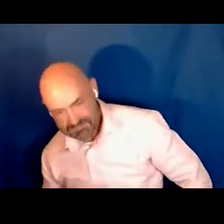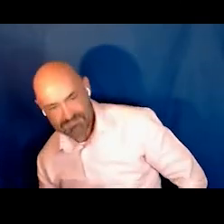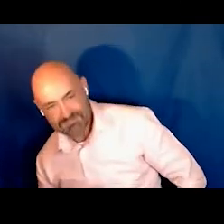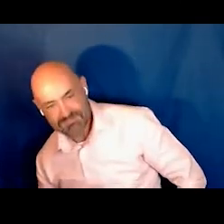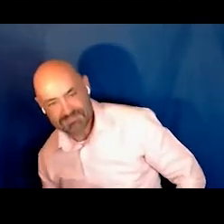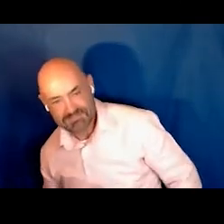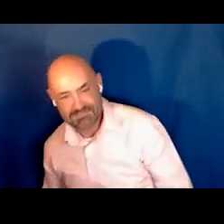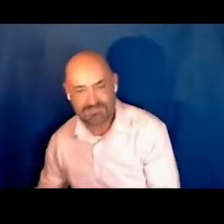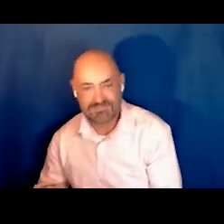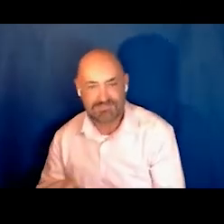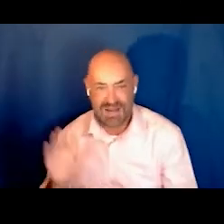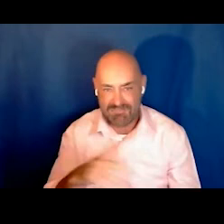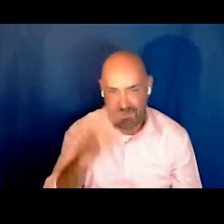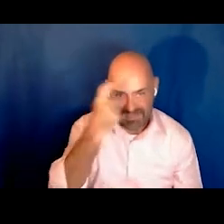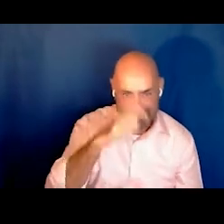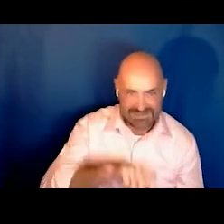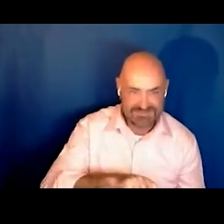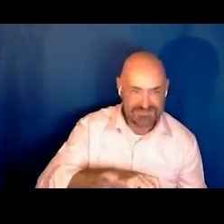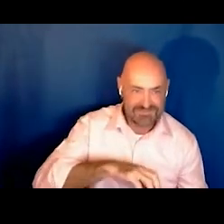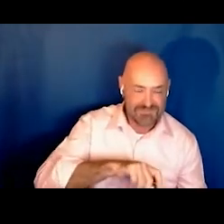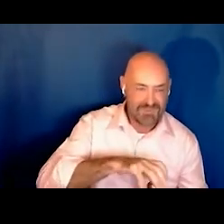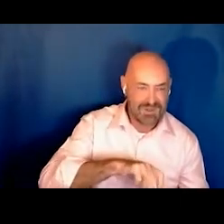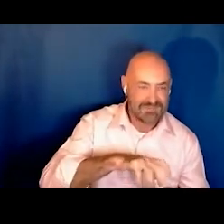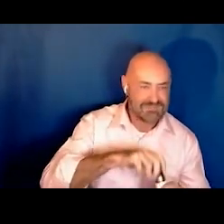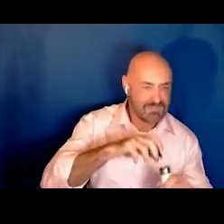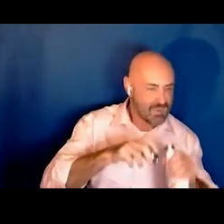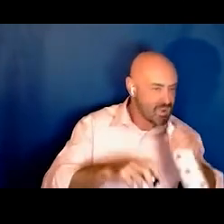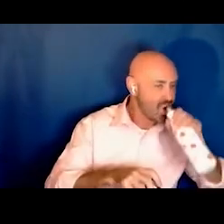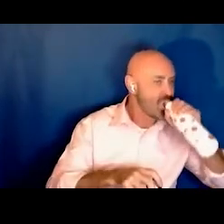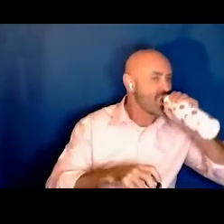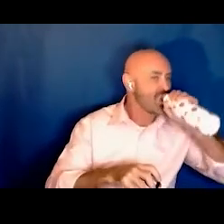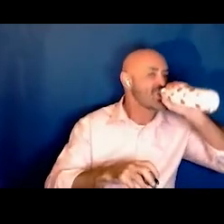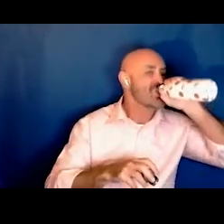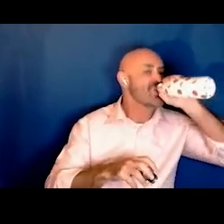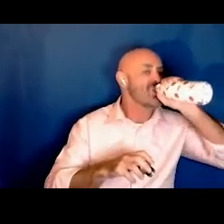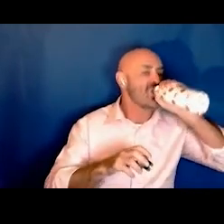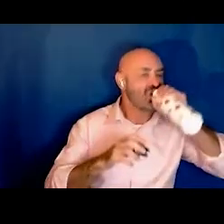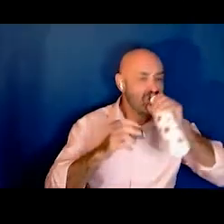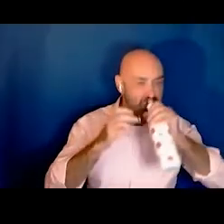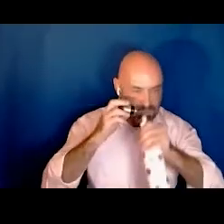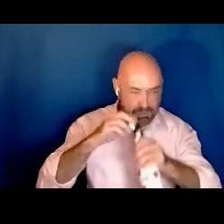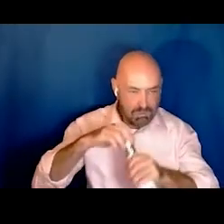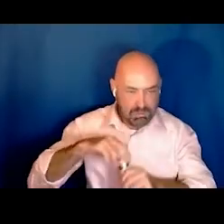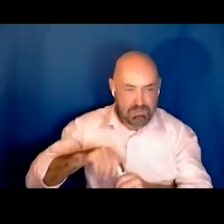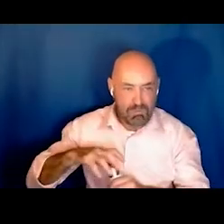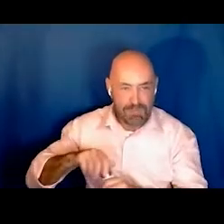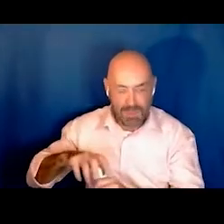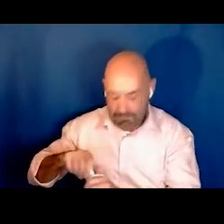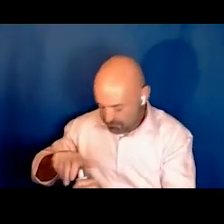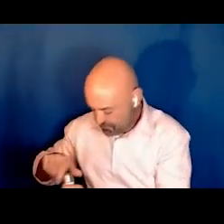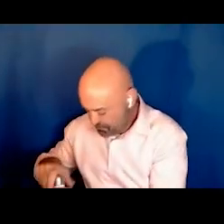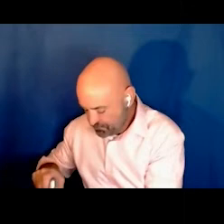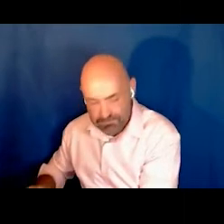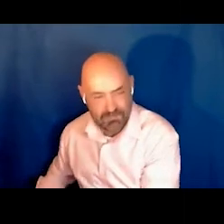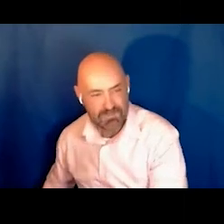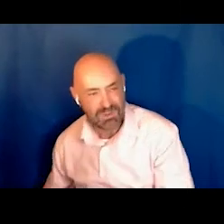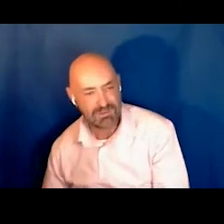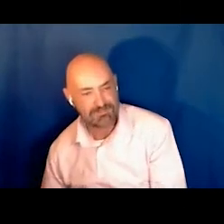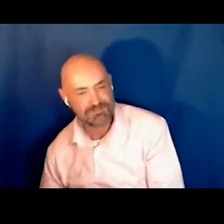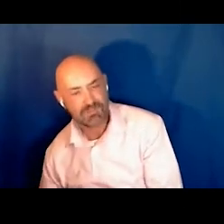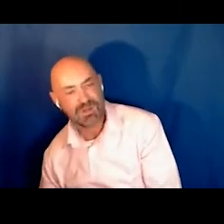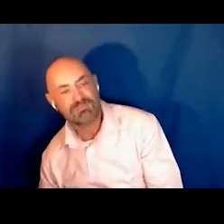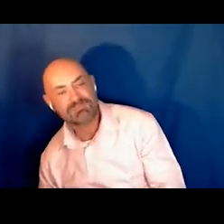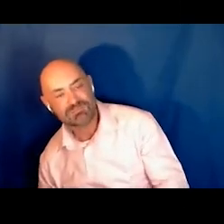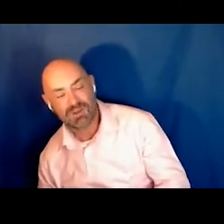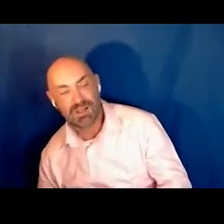Everyone's thinking. If you have no ideas, then education, then it'll be more